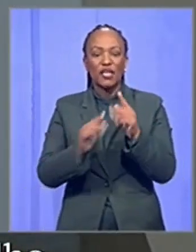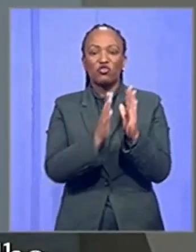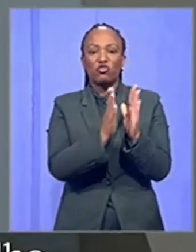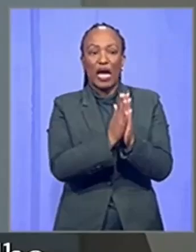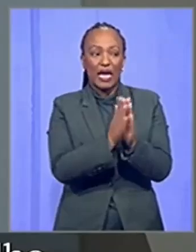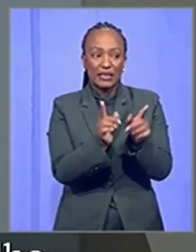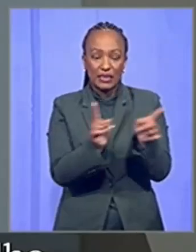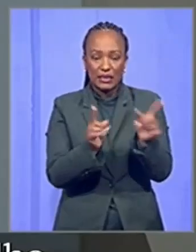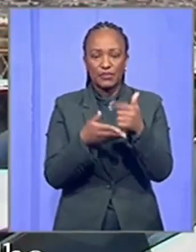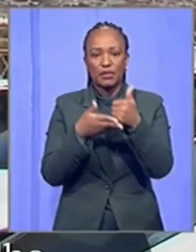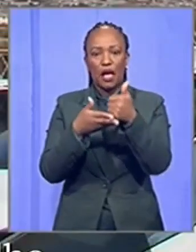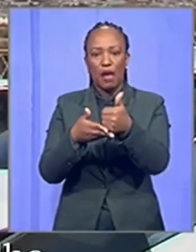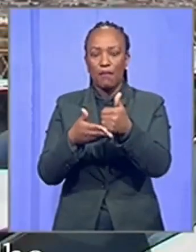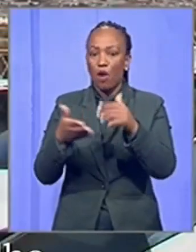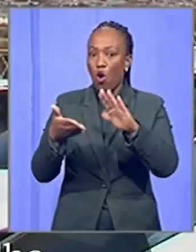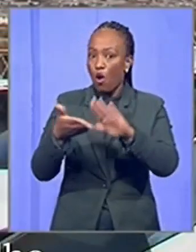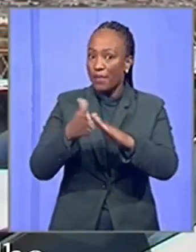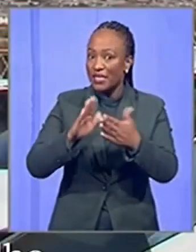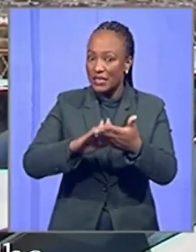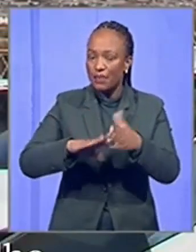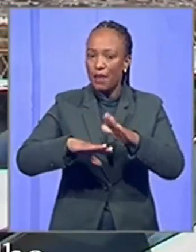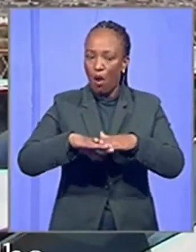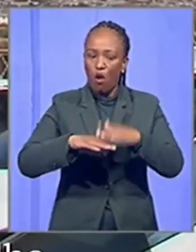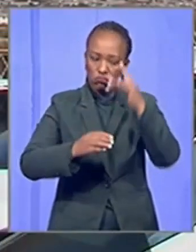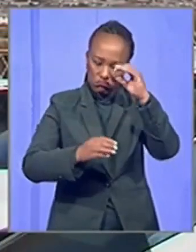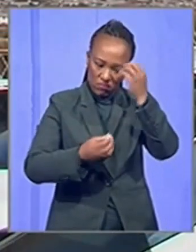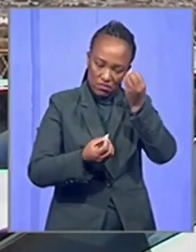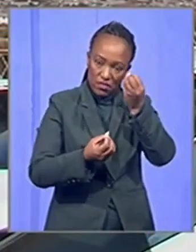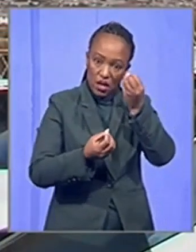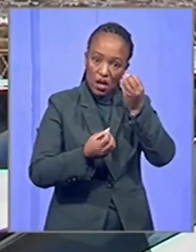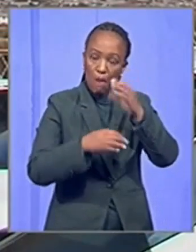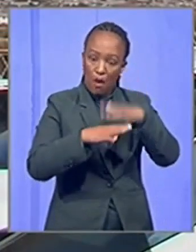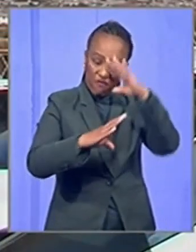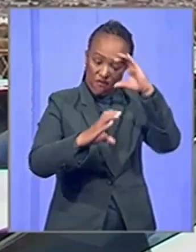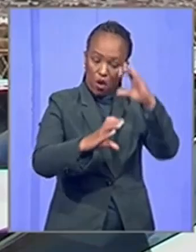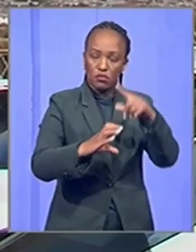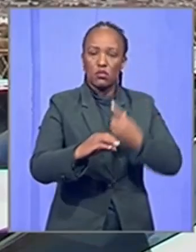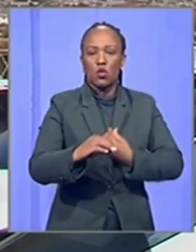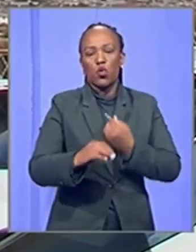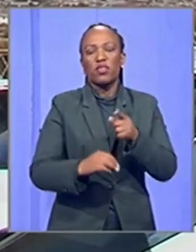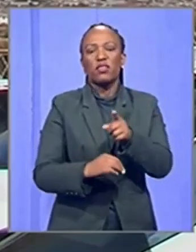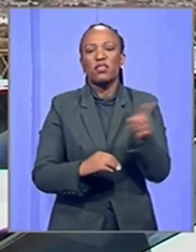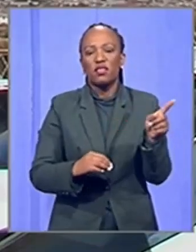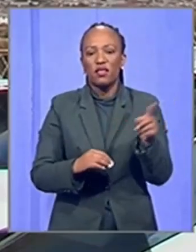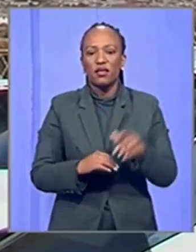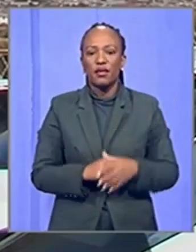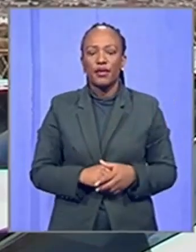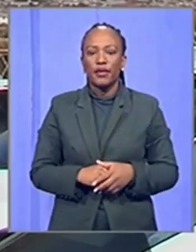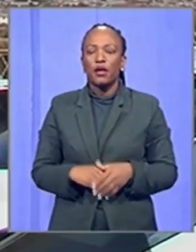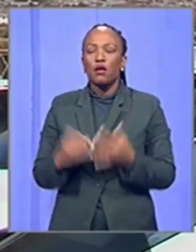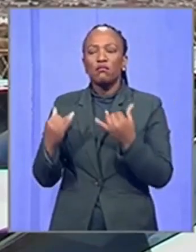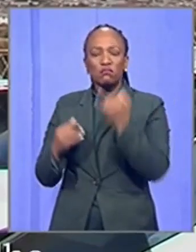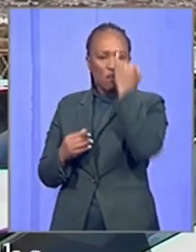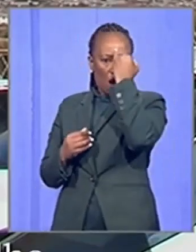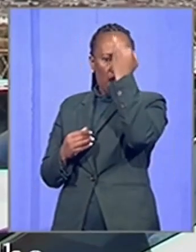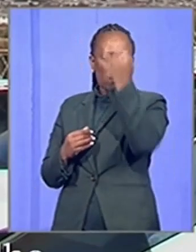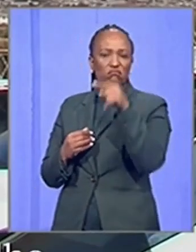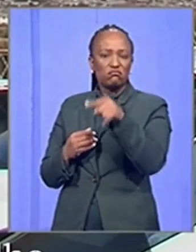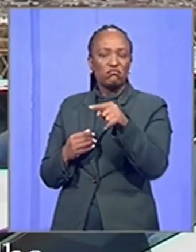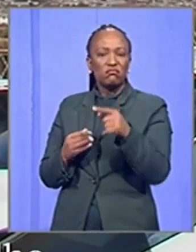bogolo bašwa. The idea really is to expose the young to their human